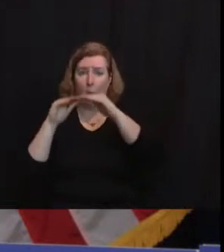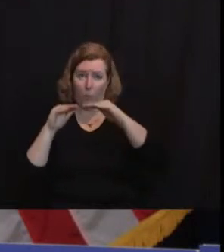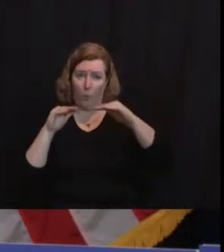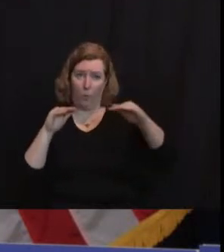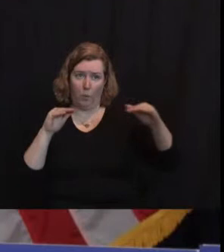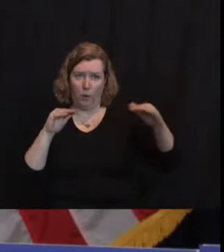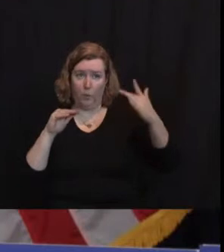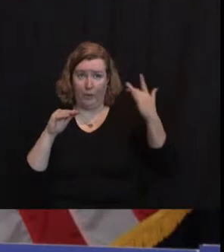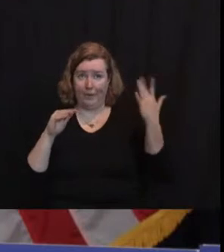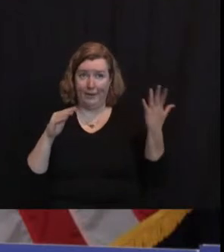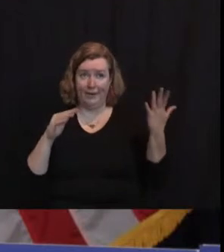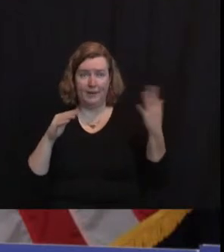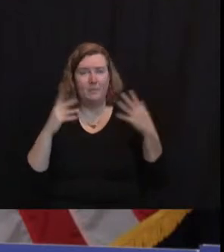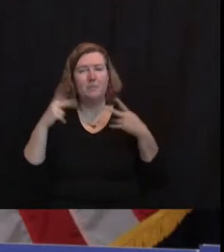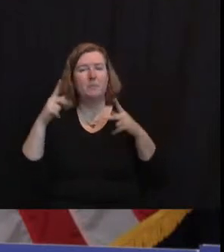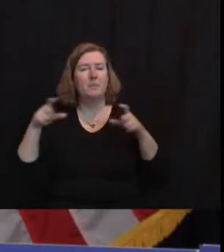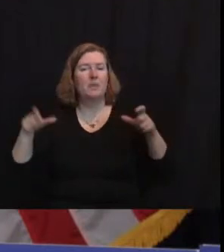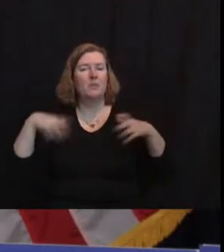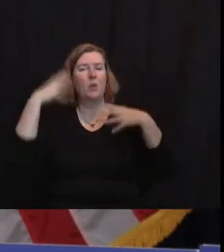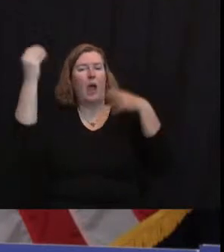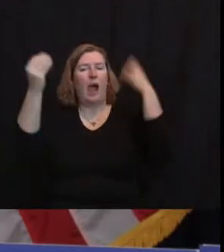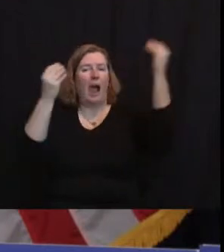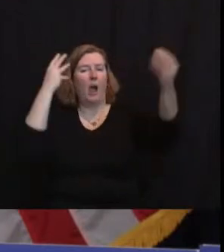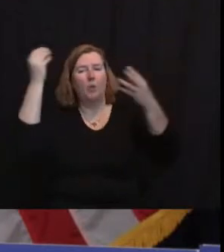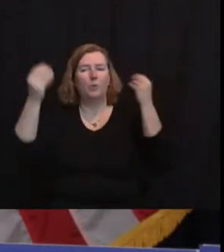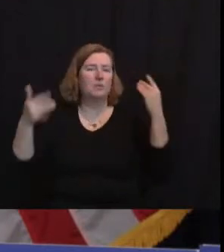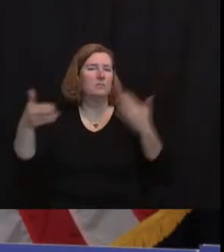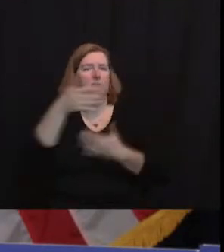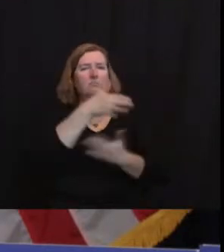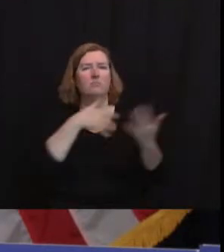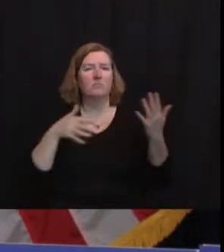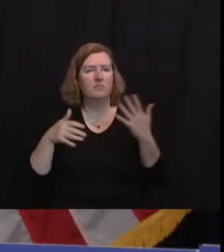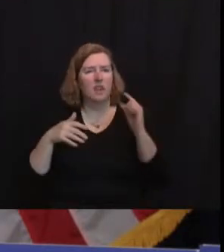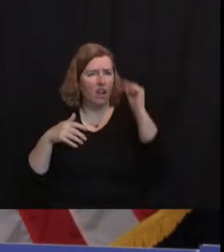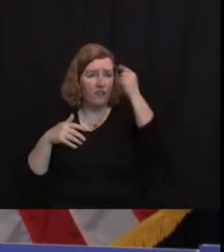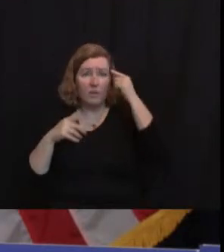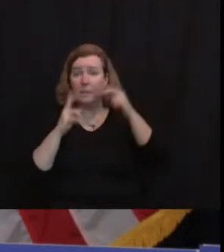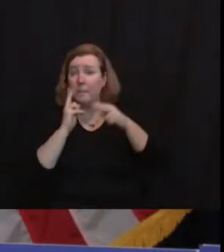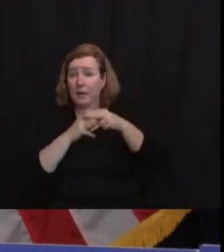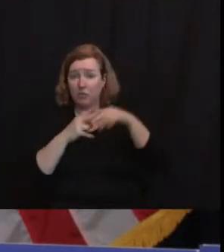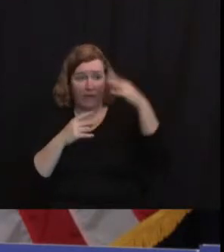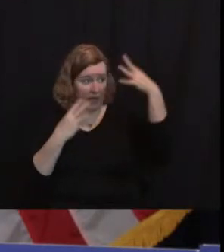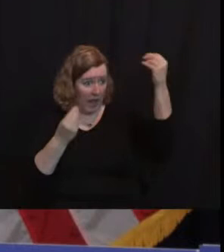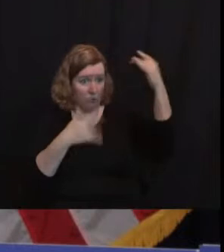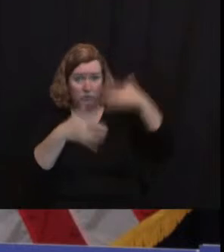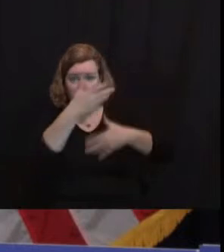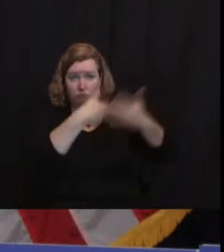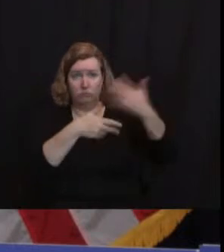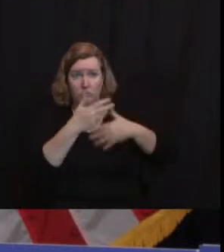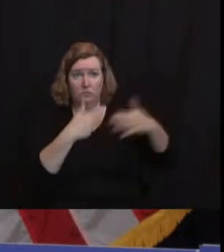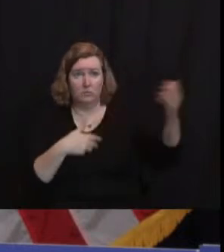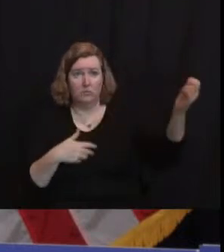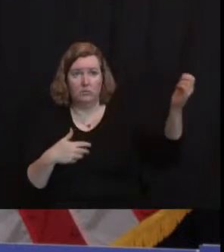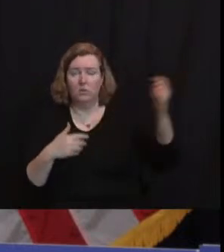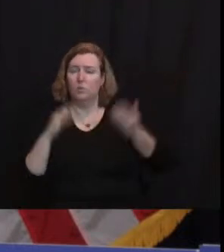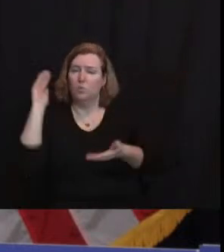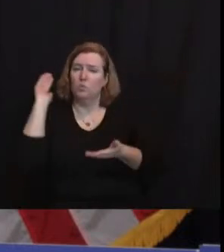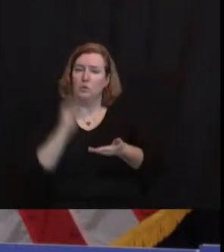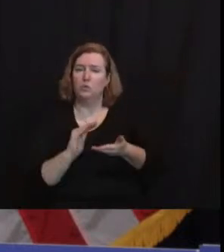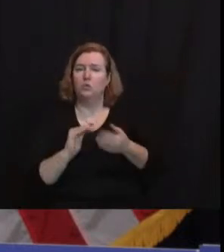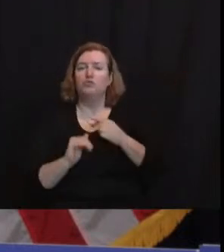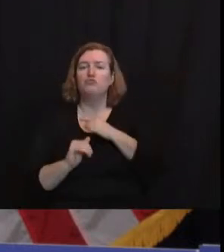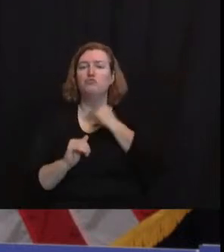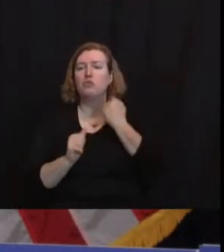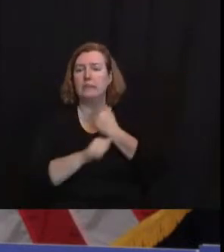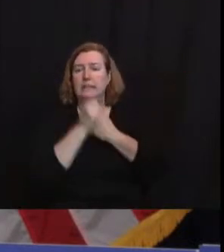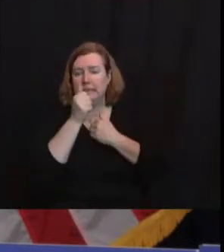is because people went outdoor. The governor's mentioned this several times about, getting outdoors, which will reduce the risk of people infecting each other,